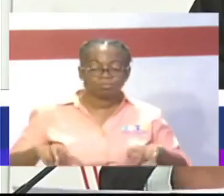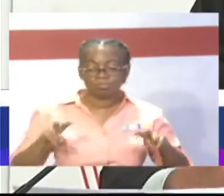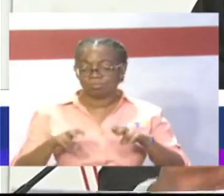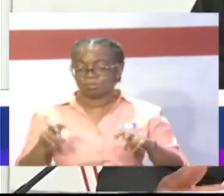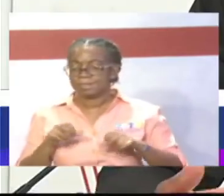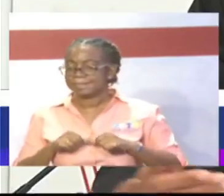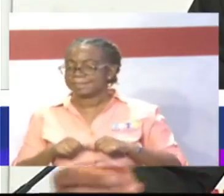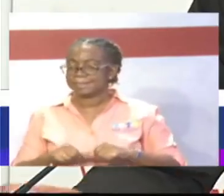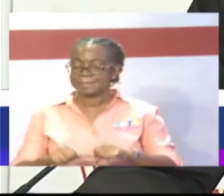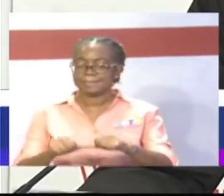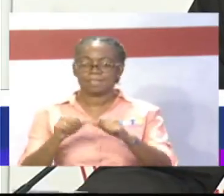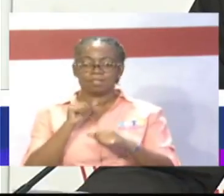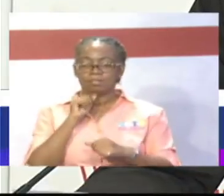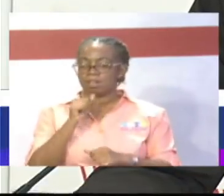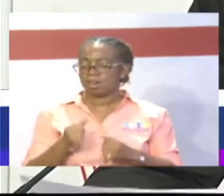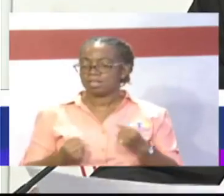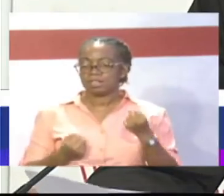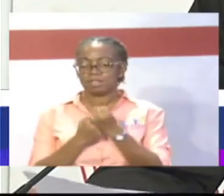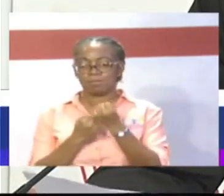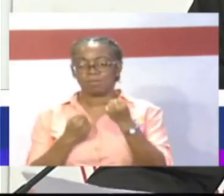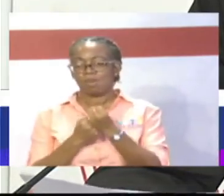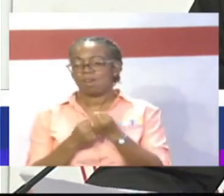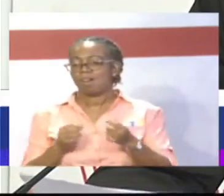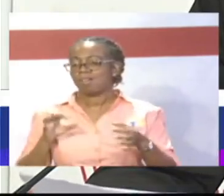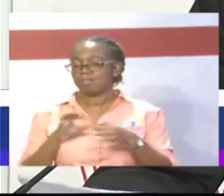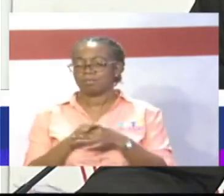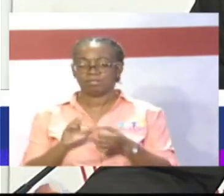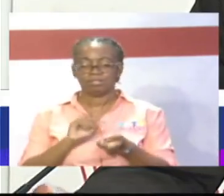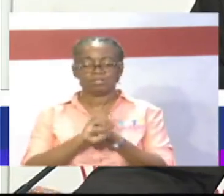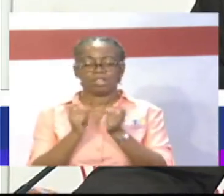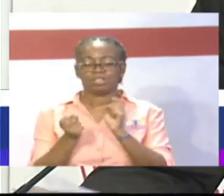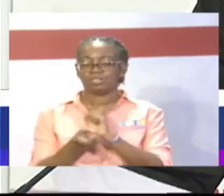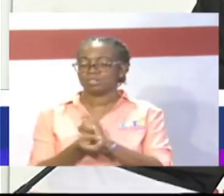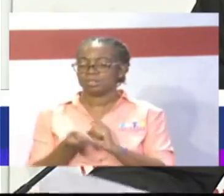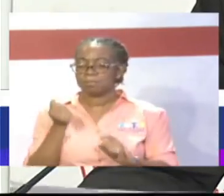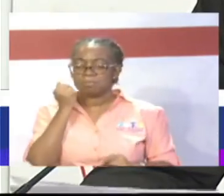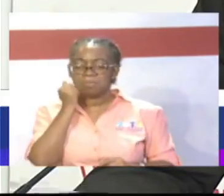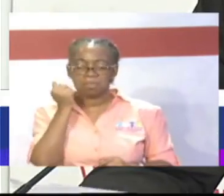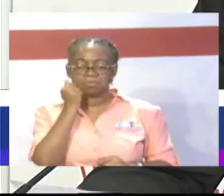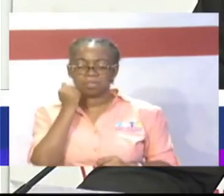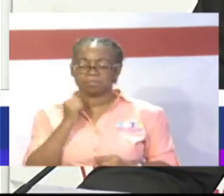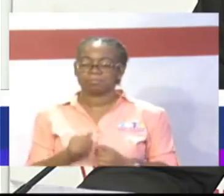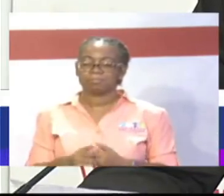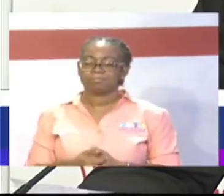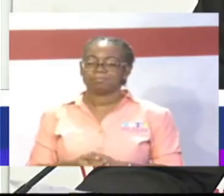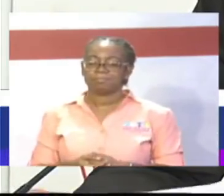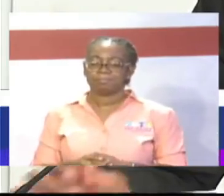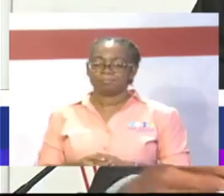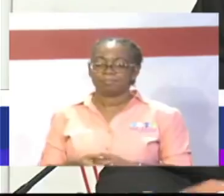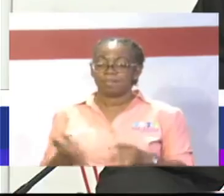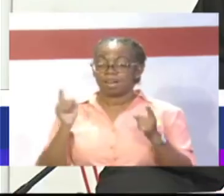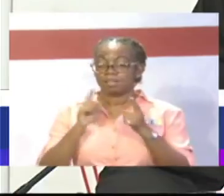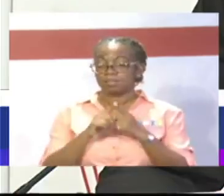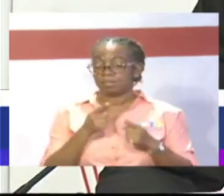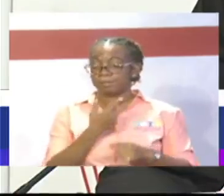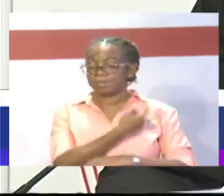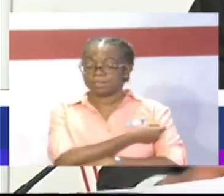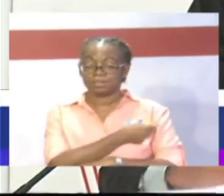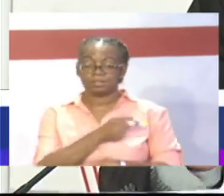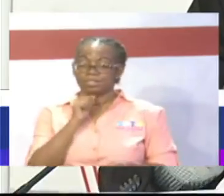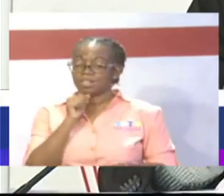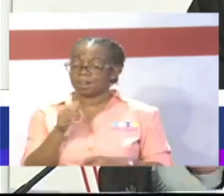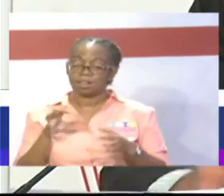still do not support a link between changes to menstrual periods or any of those related symptoms to the